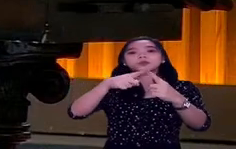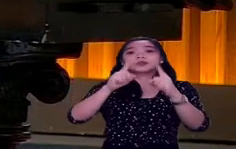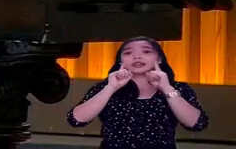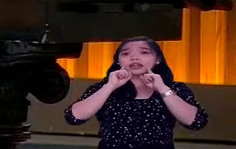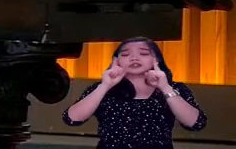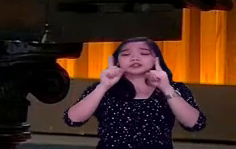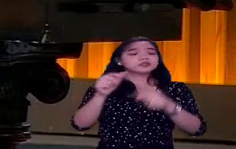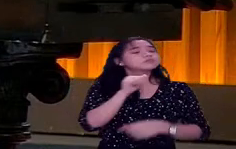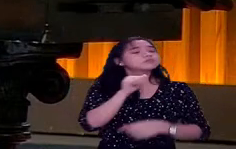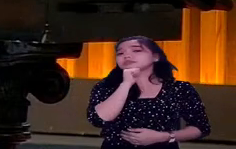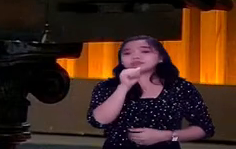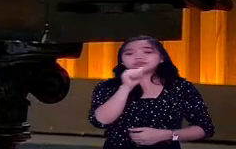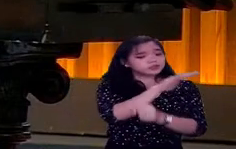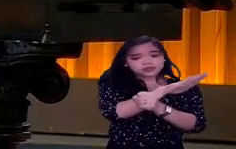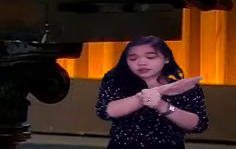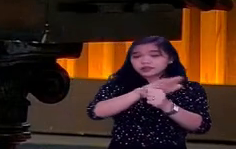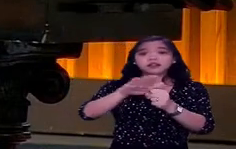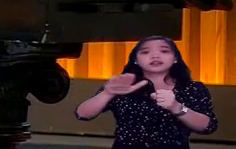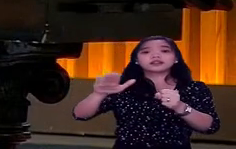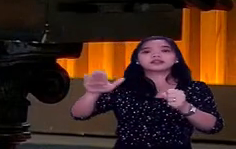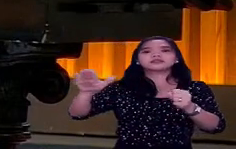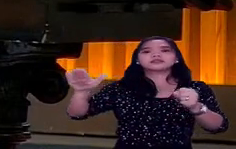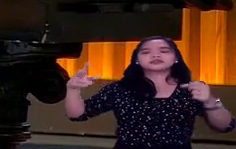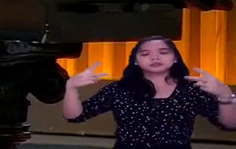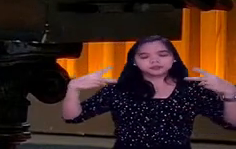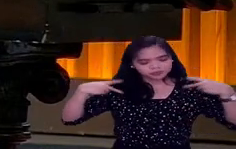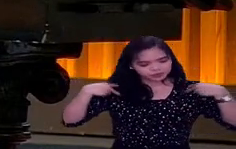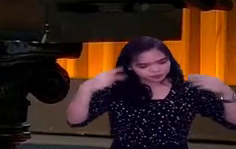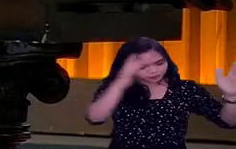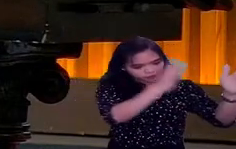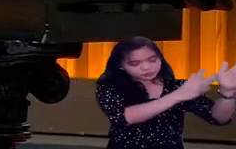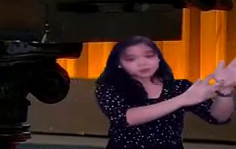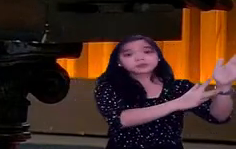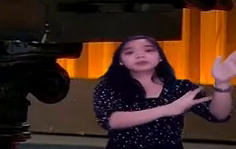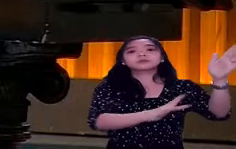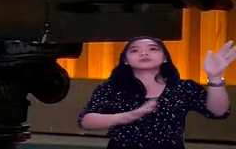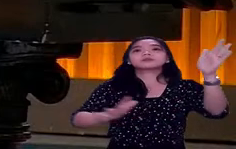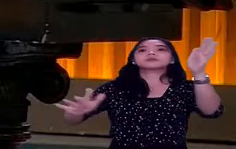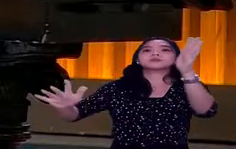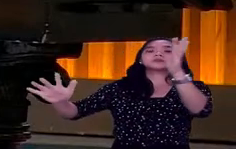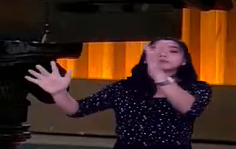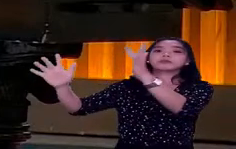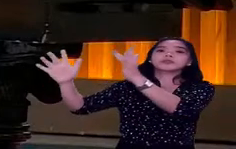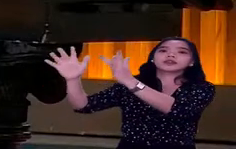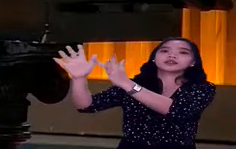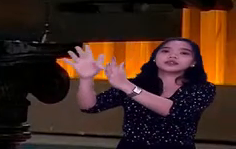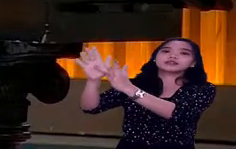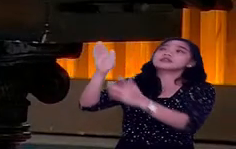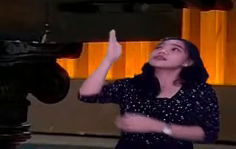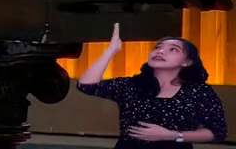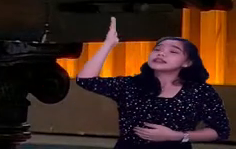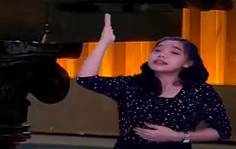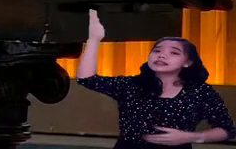tears. When answers aren't enough, there is Jesus.